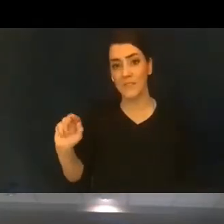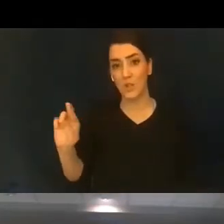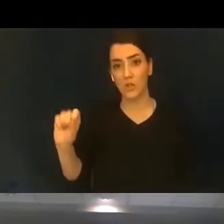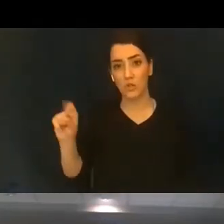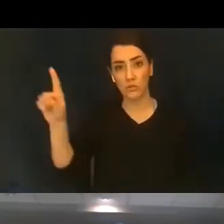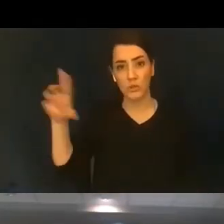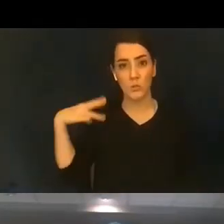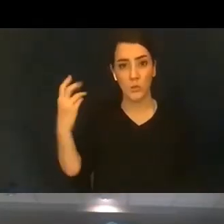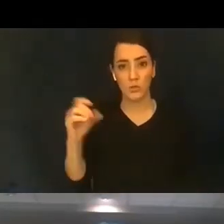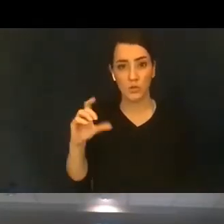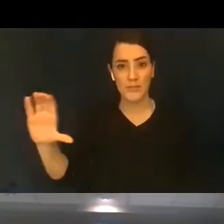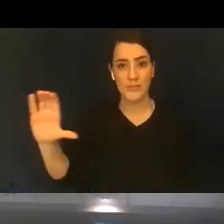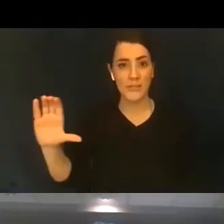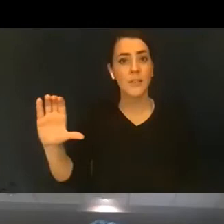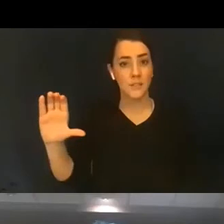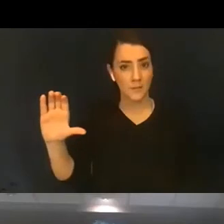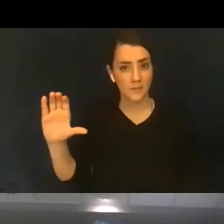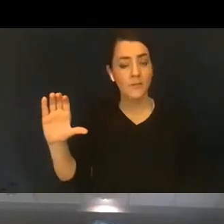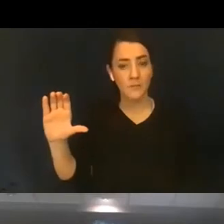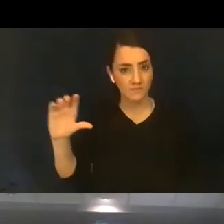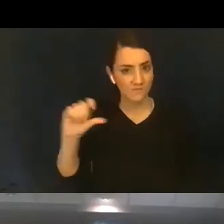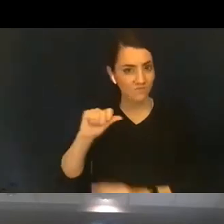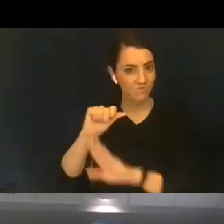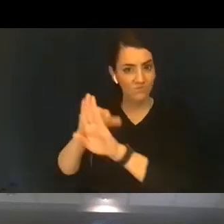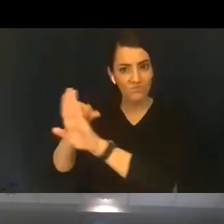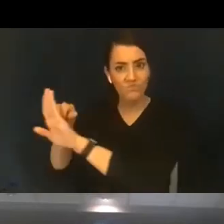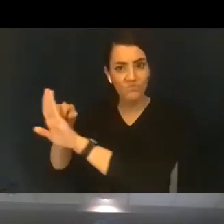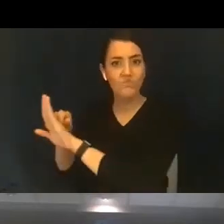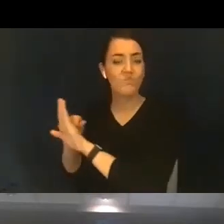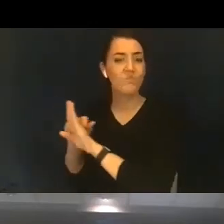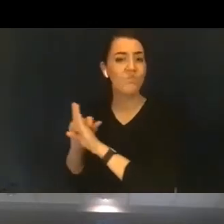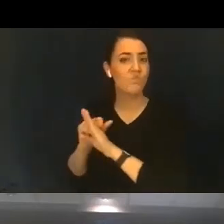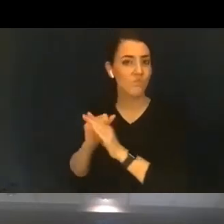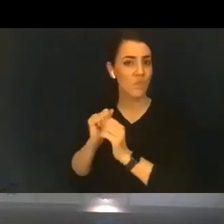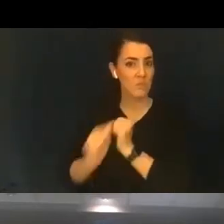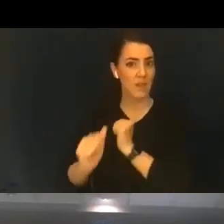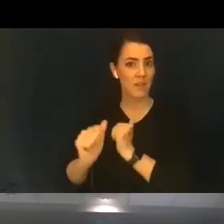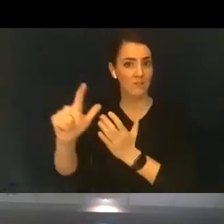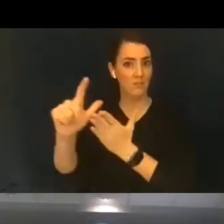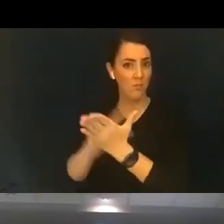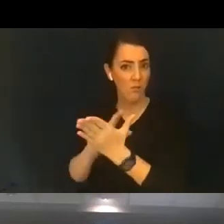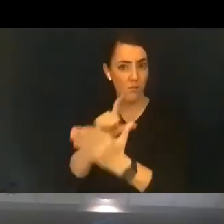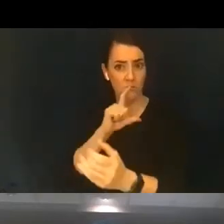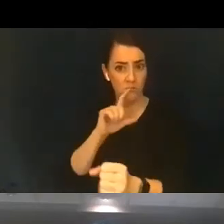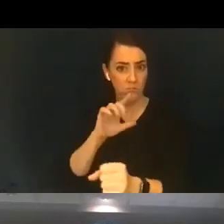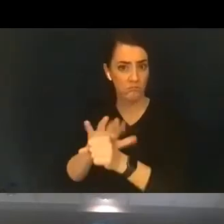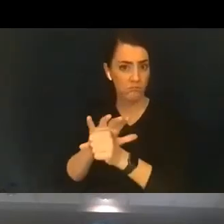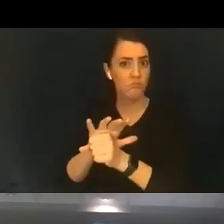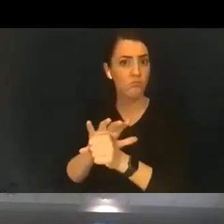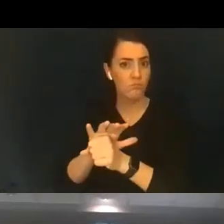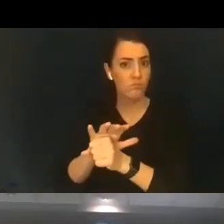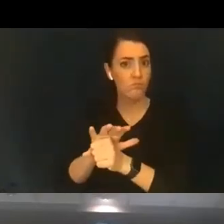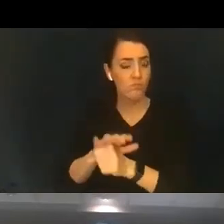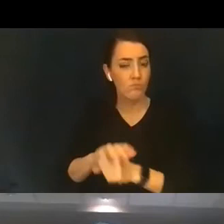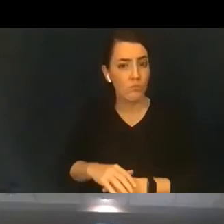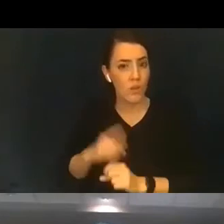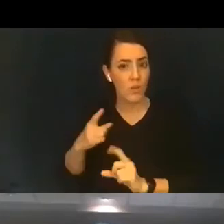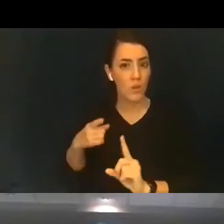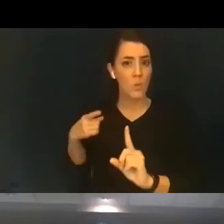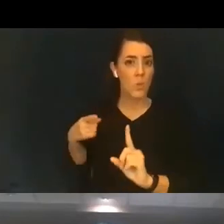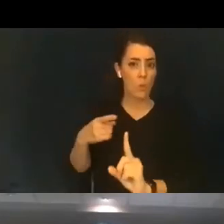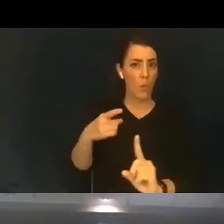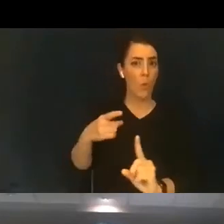pass the House of Representatives. But that wasn't the point. The point was to kind of ink a moment in